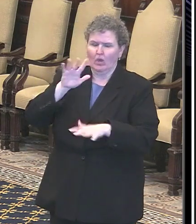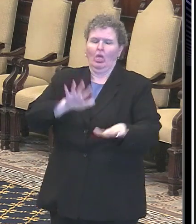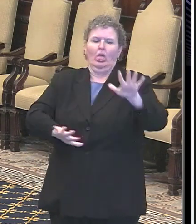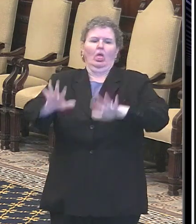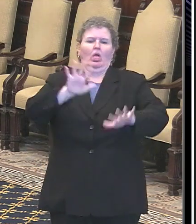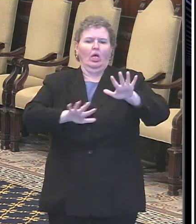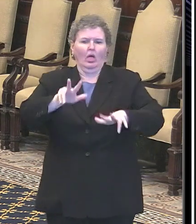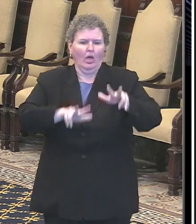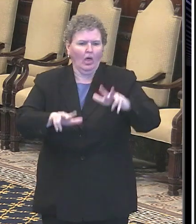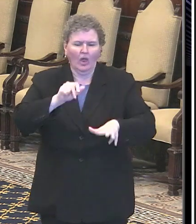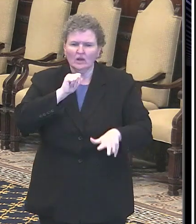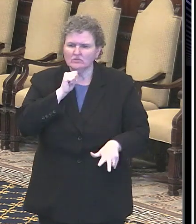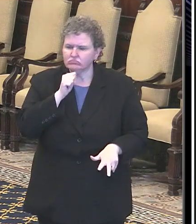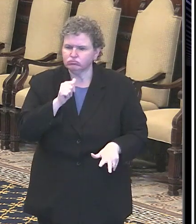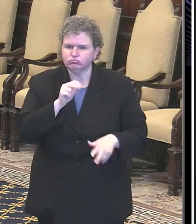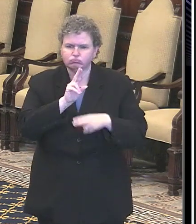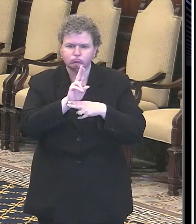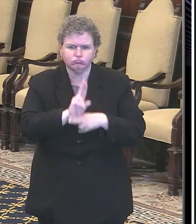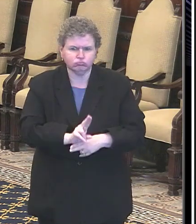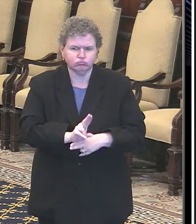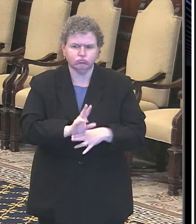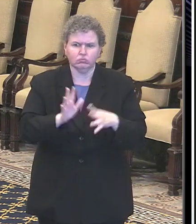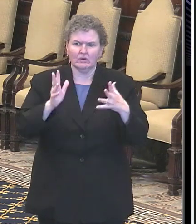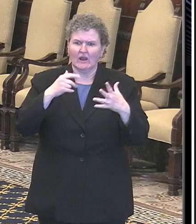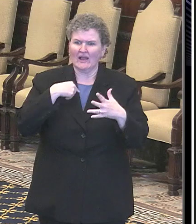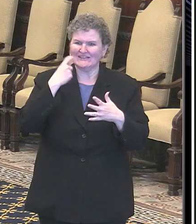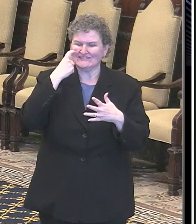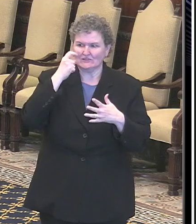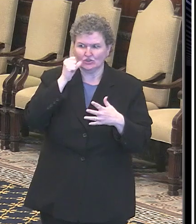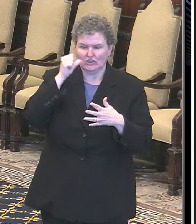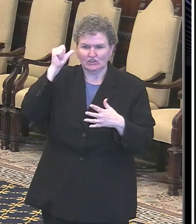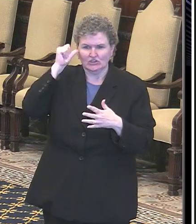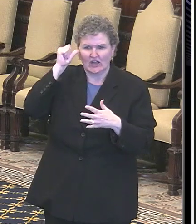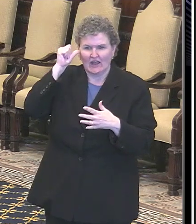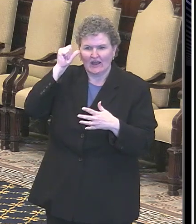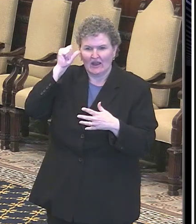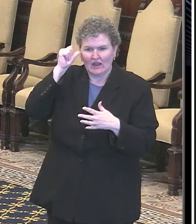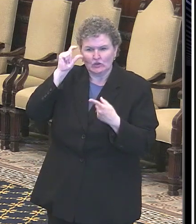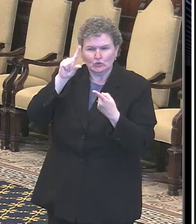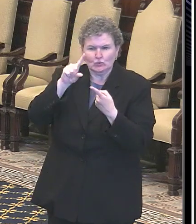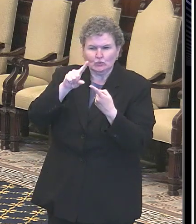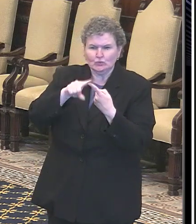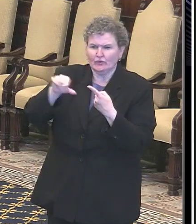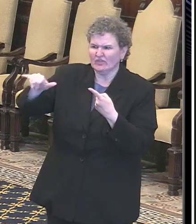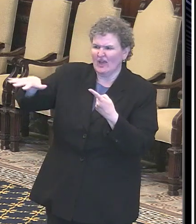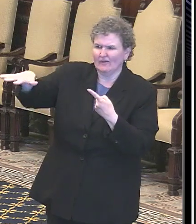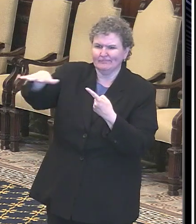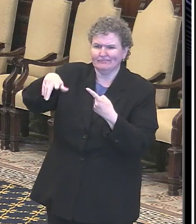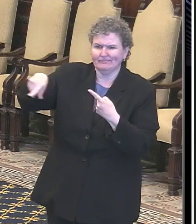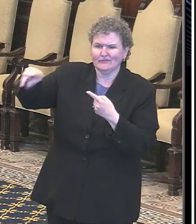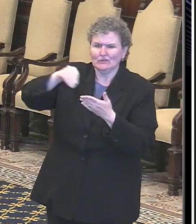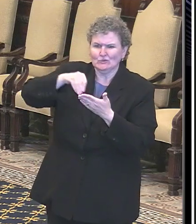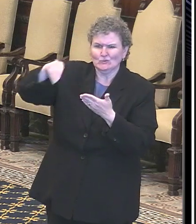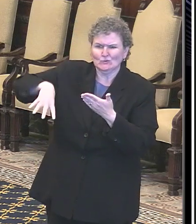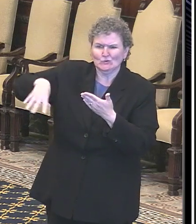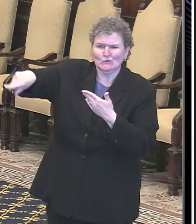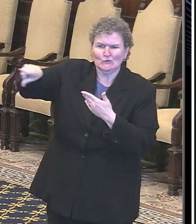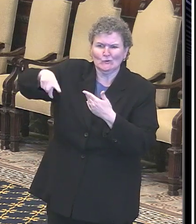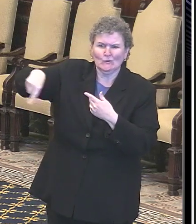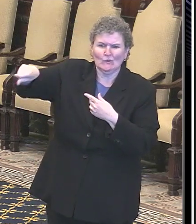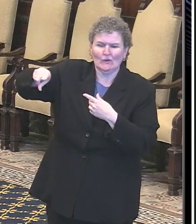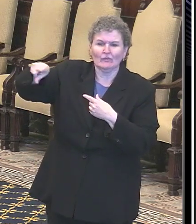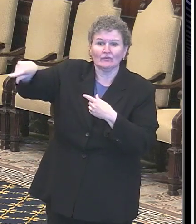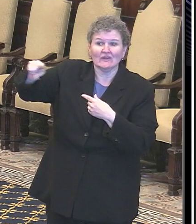was a call that I believe was made yesterday to most students that they would receive some type